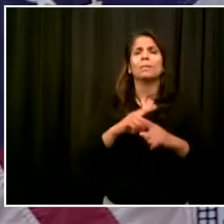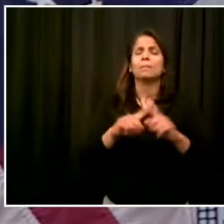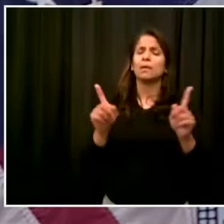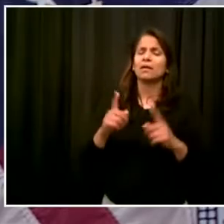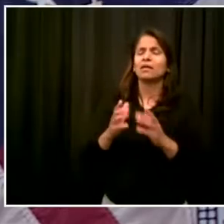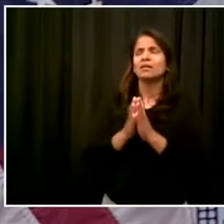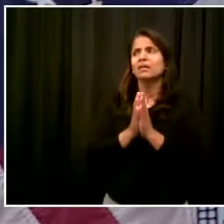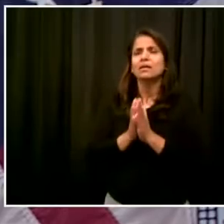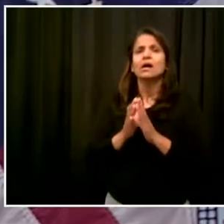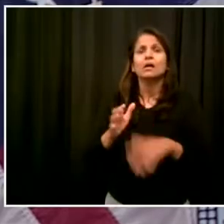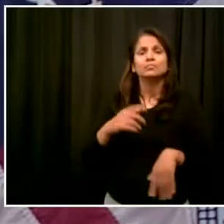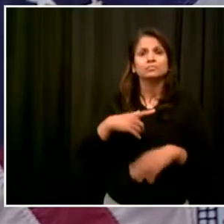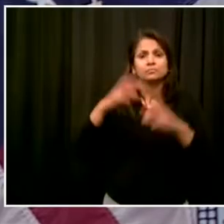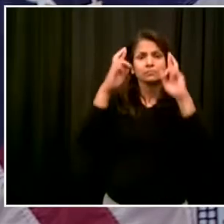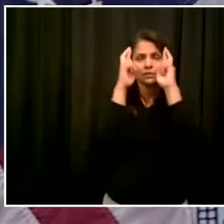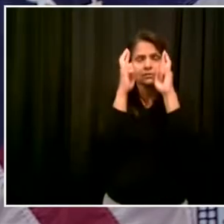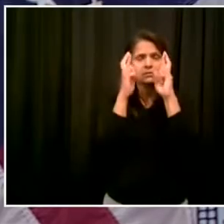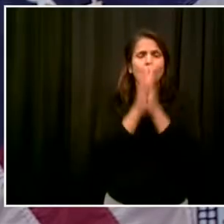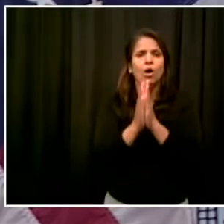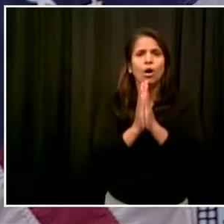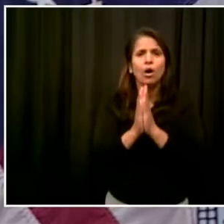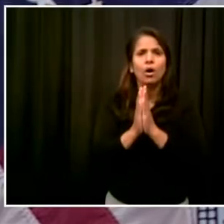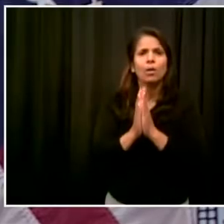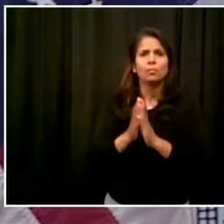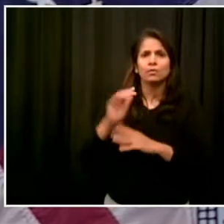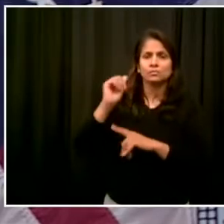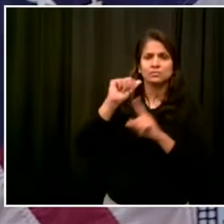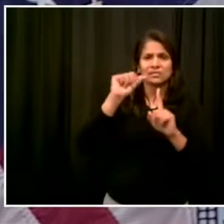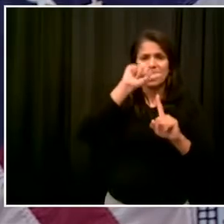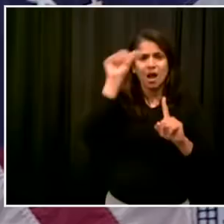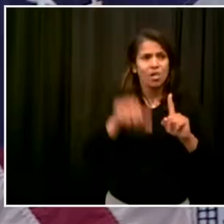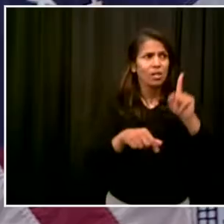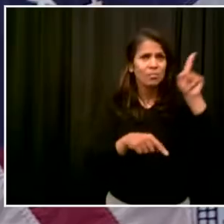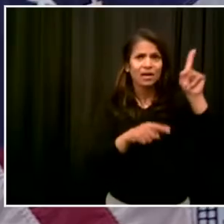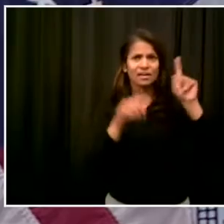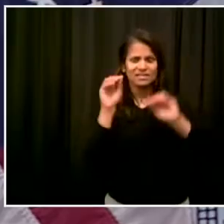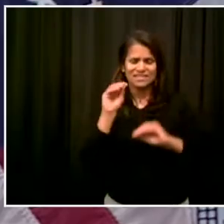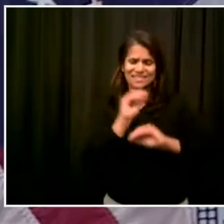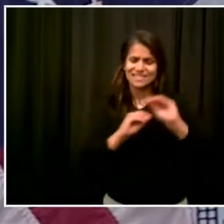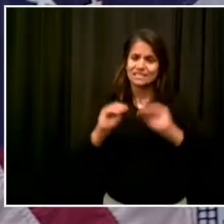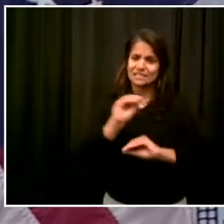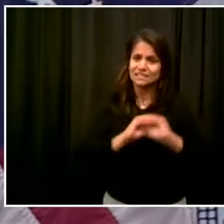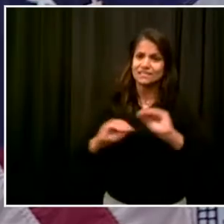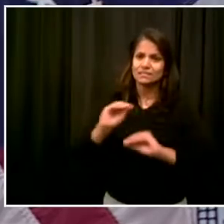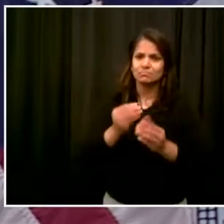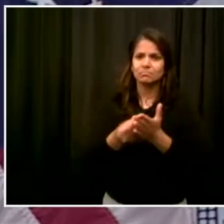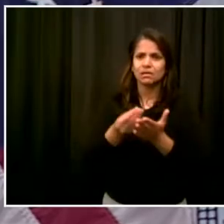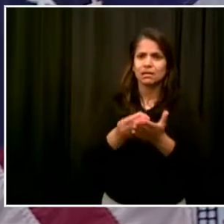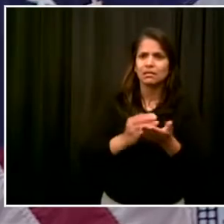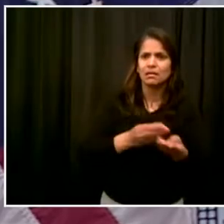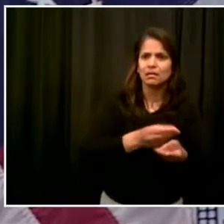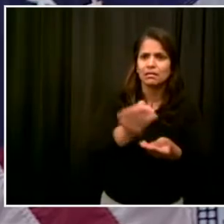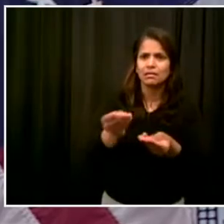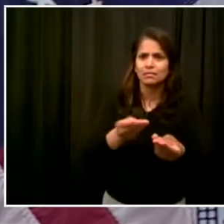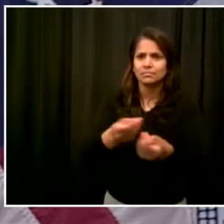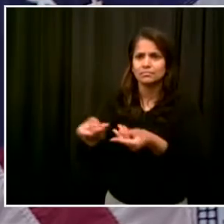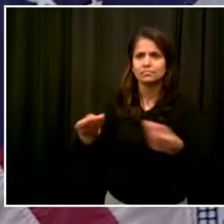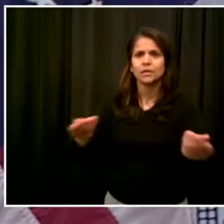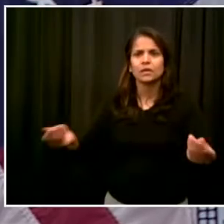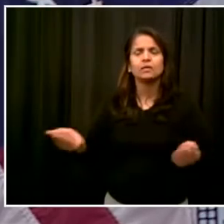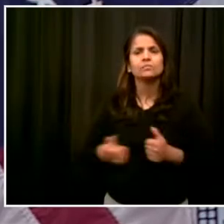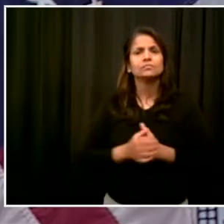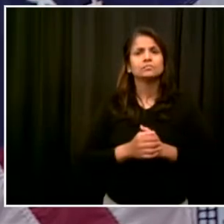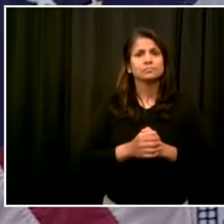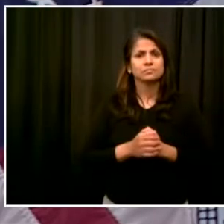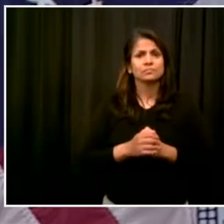it, but that's what we're looking at as we have only a few days left before we have to finish the city budget.